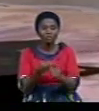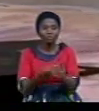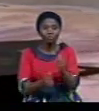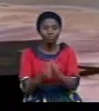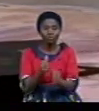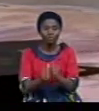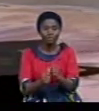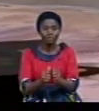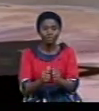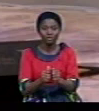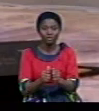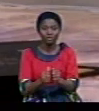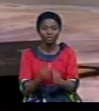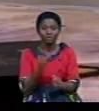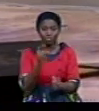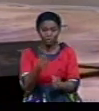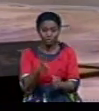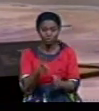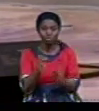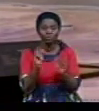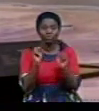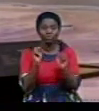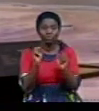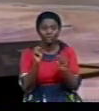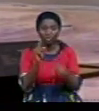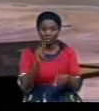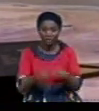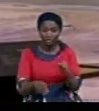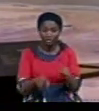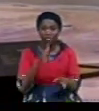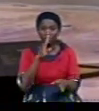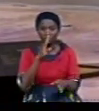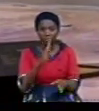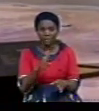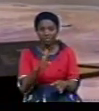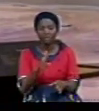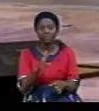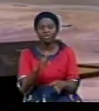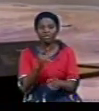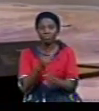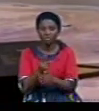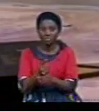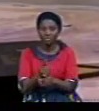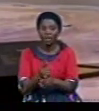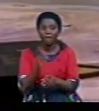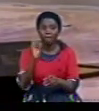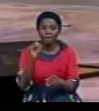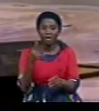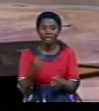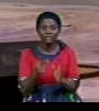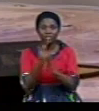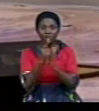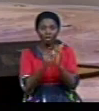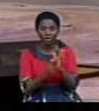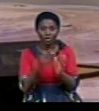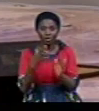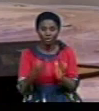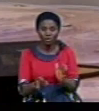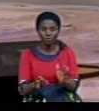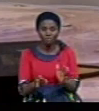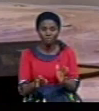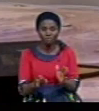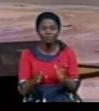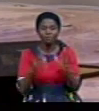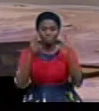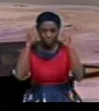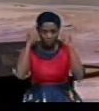which he could not be justified by the law of Moses think